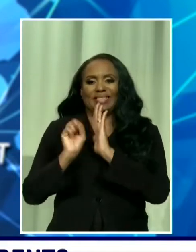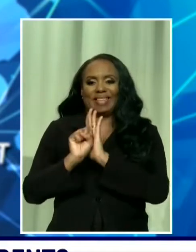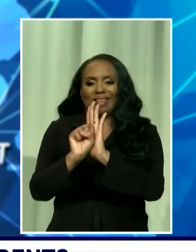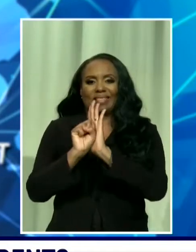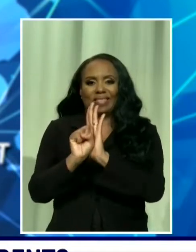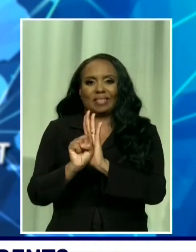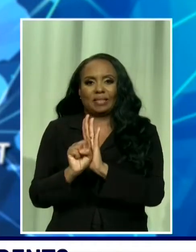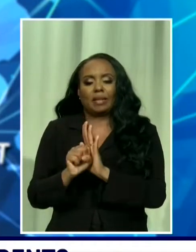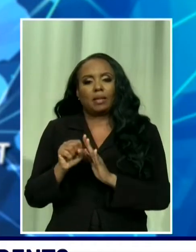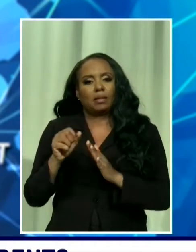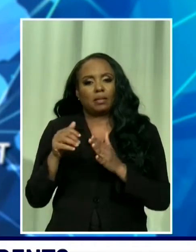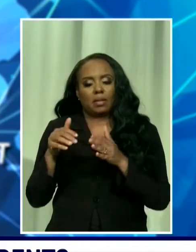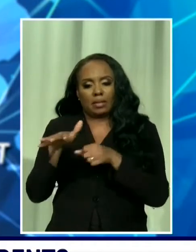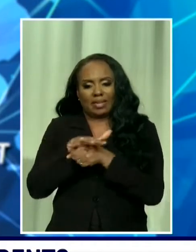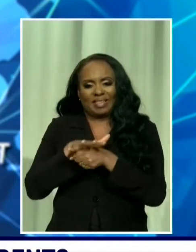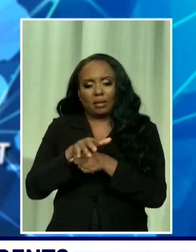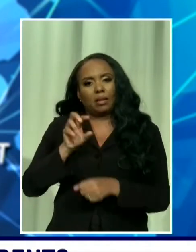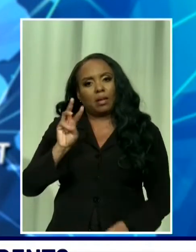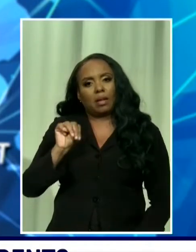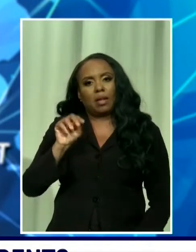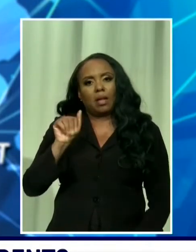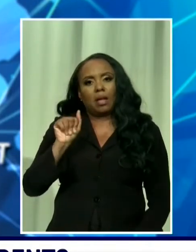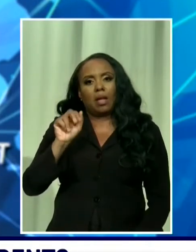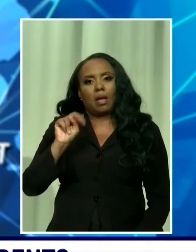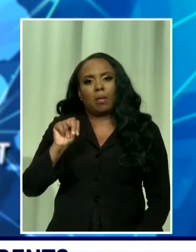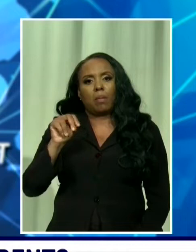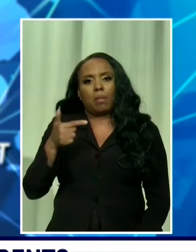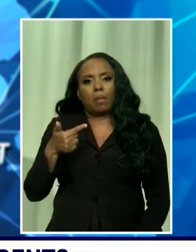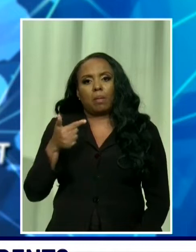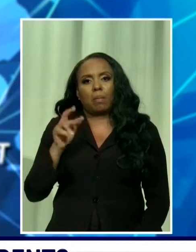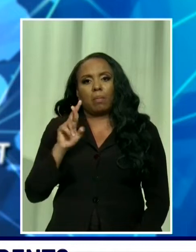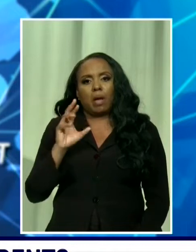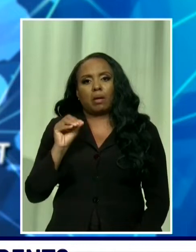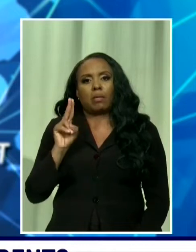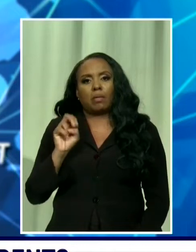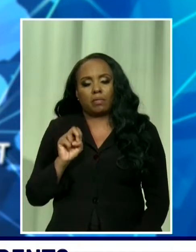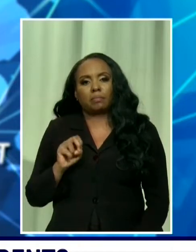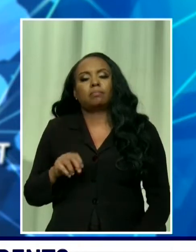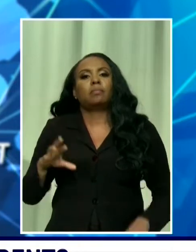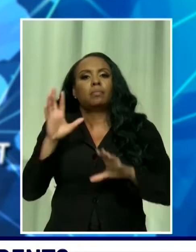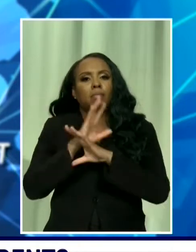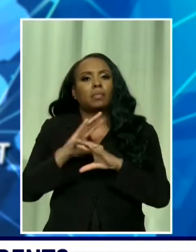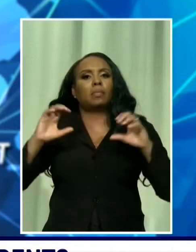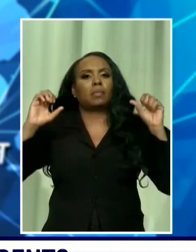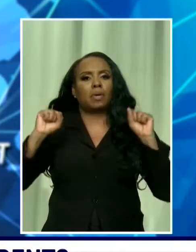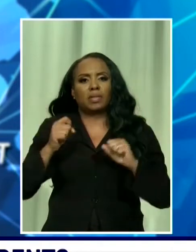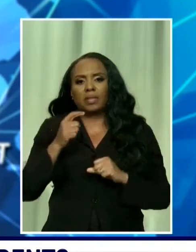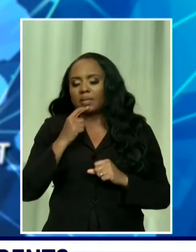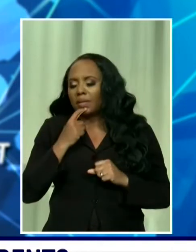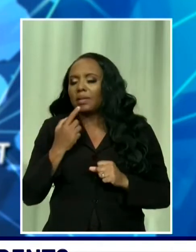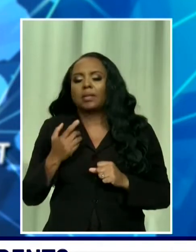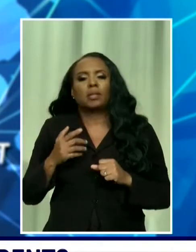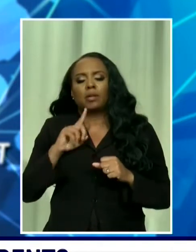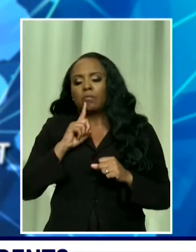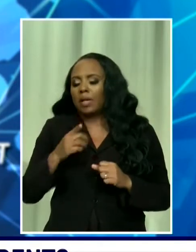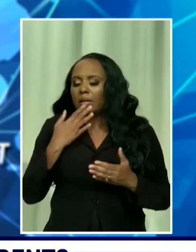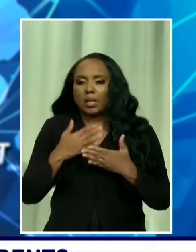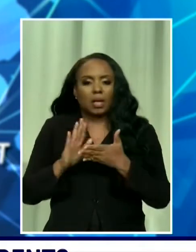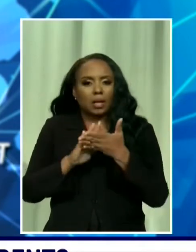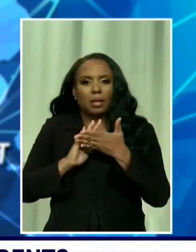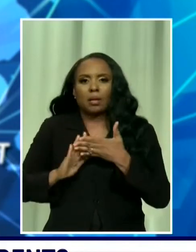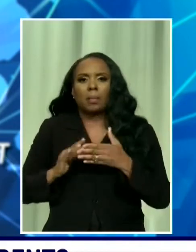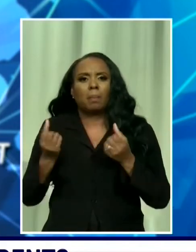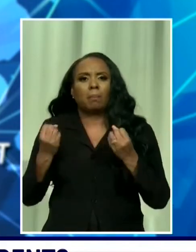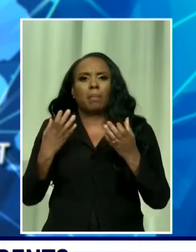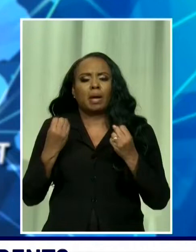has become known as the place for serious accidents over the years. But President Charmaine Roland Bowen says the effort is